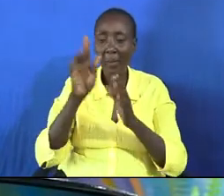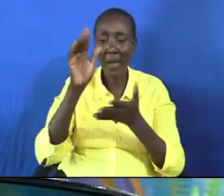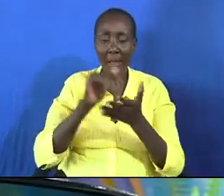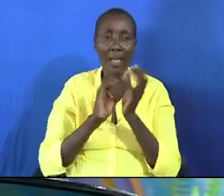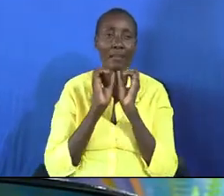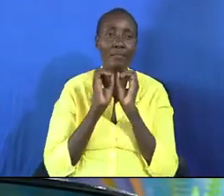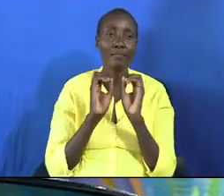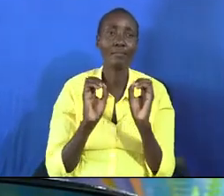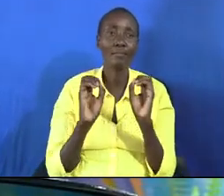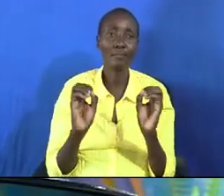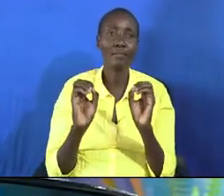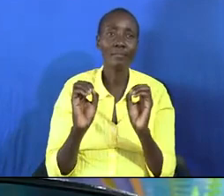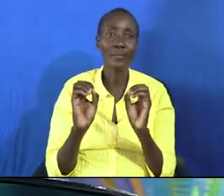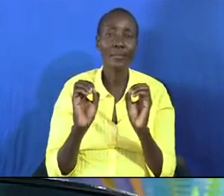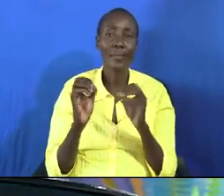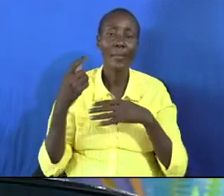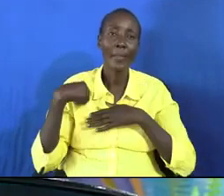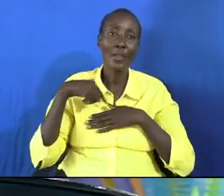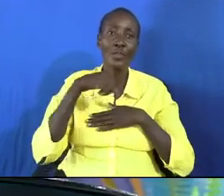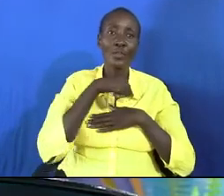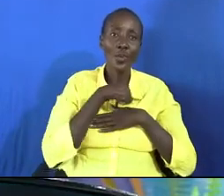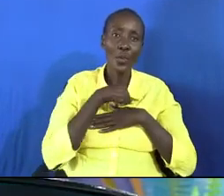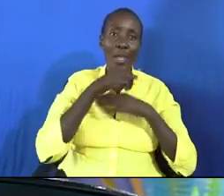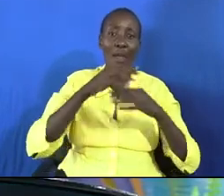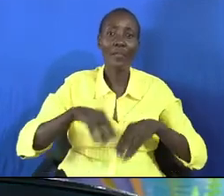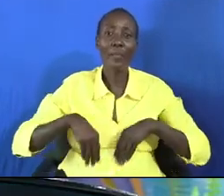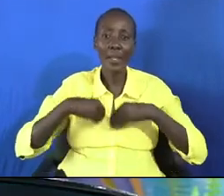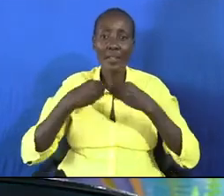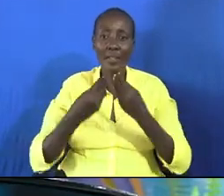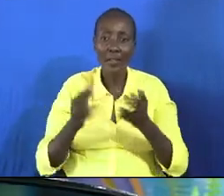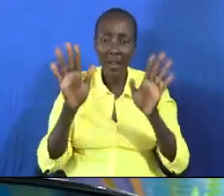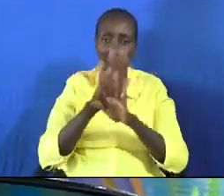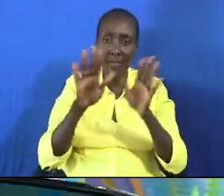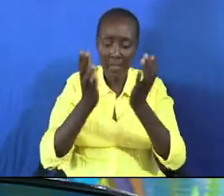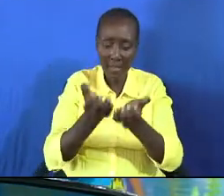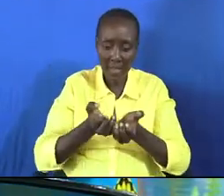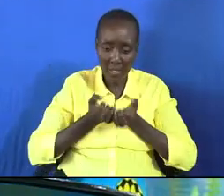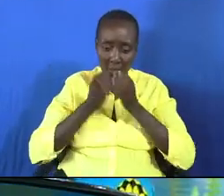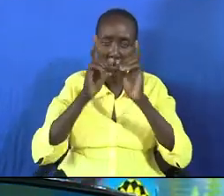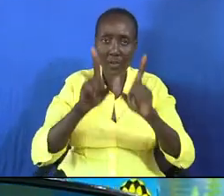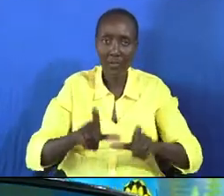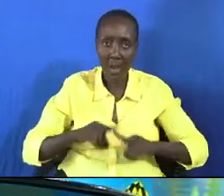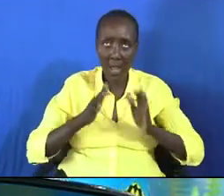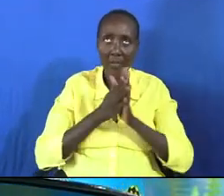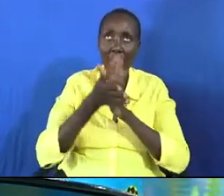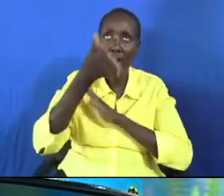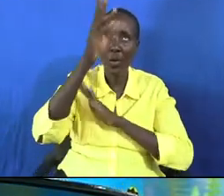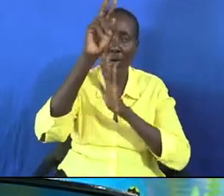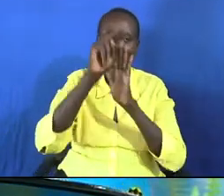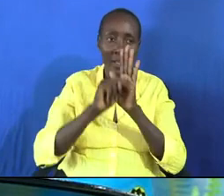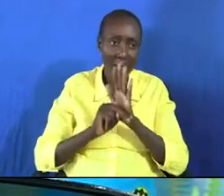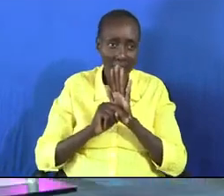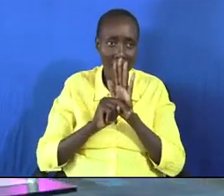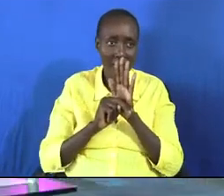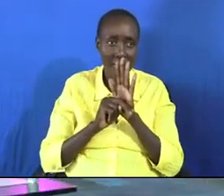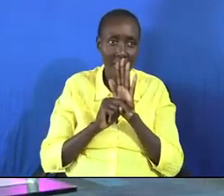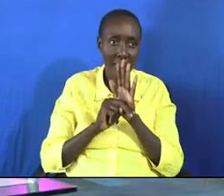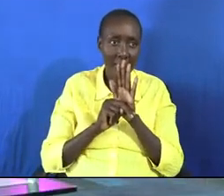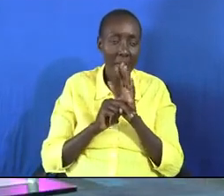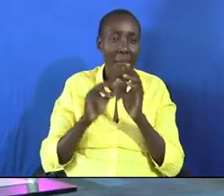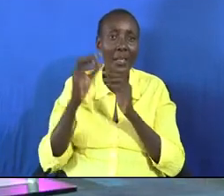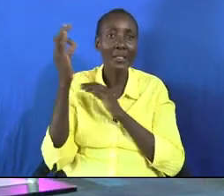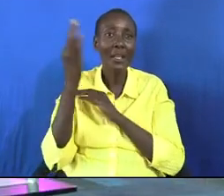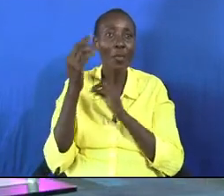same again. So we have been given all that we need for life and godliness. I have not yet started my